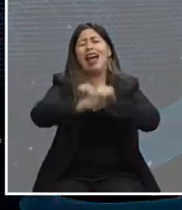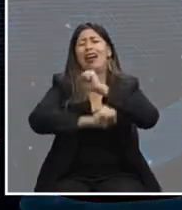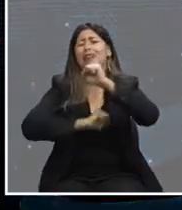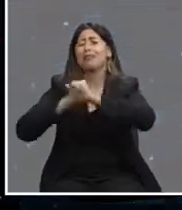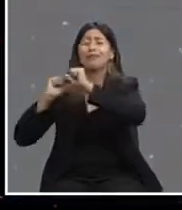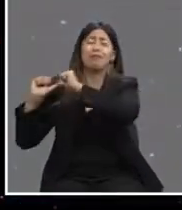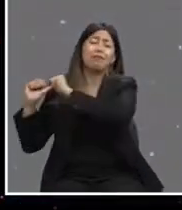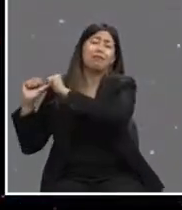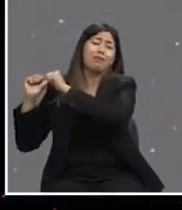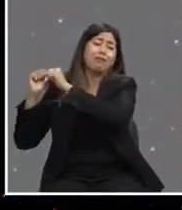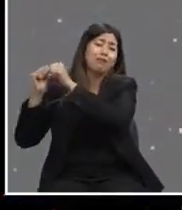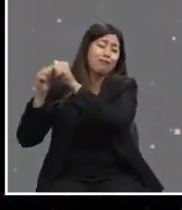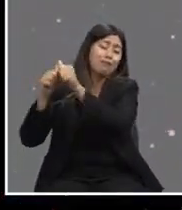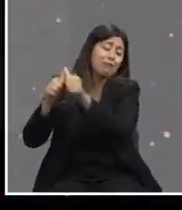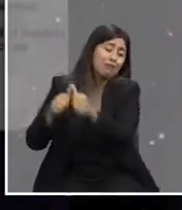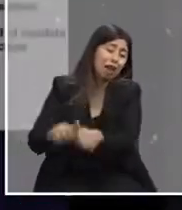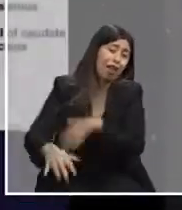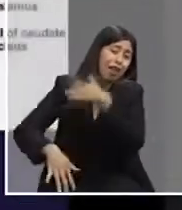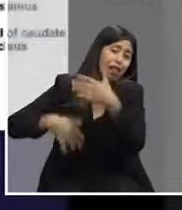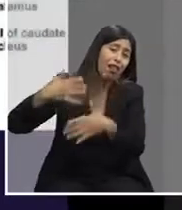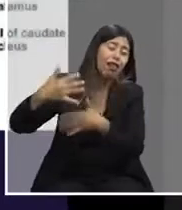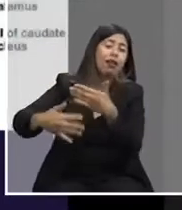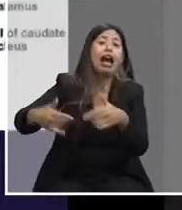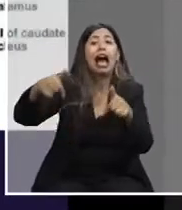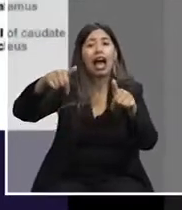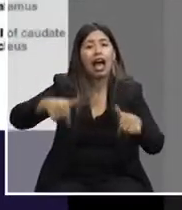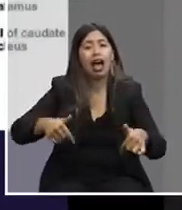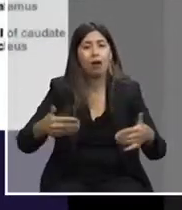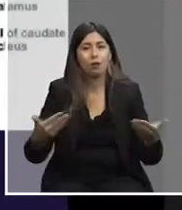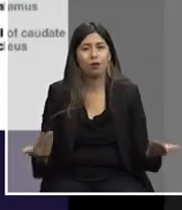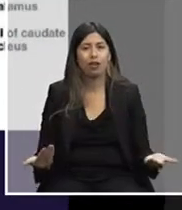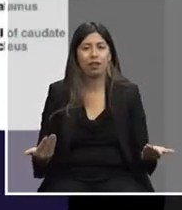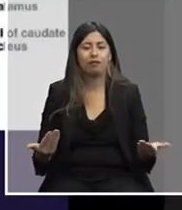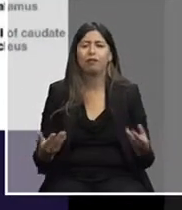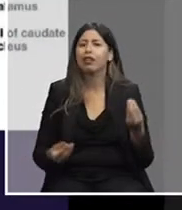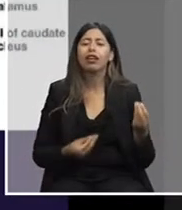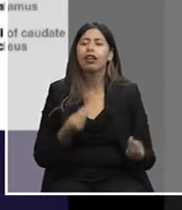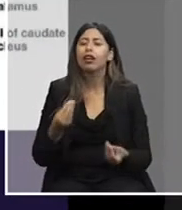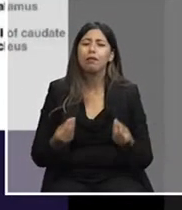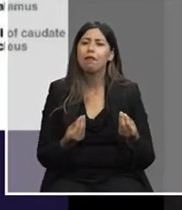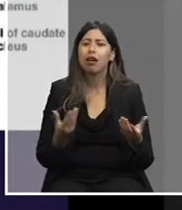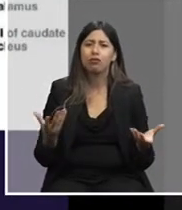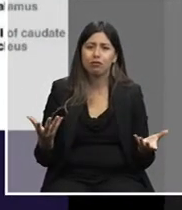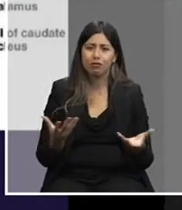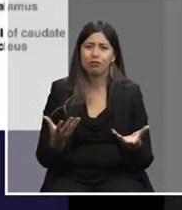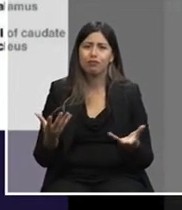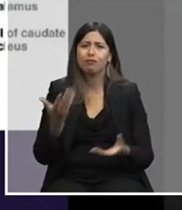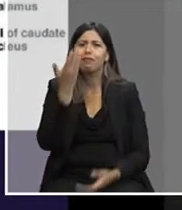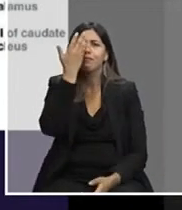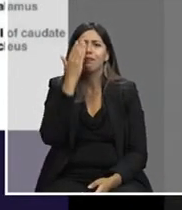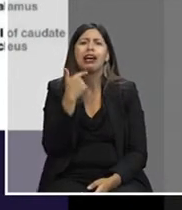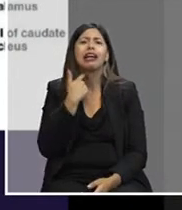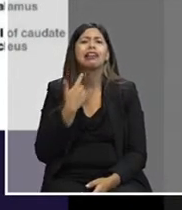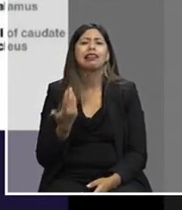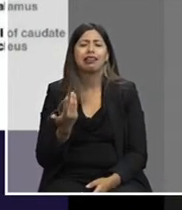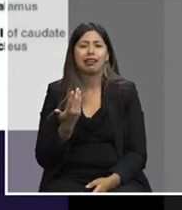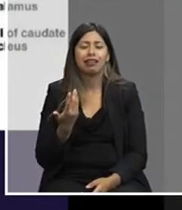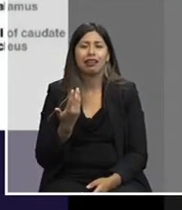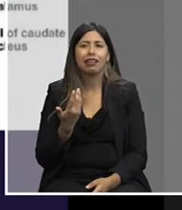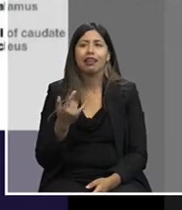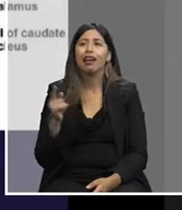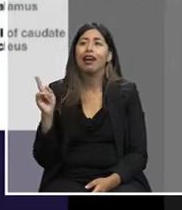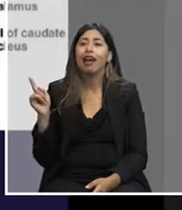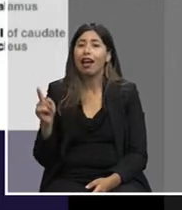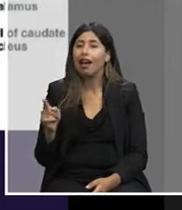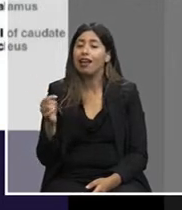today. So what went wrong? There comes the human bug. In the human